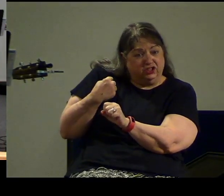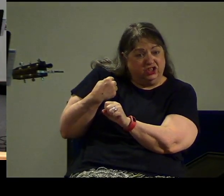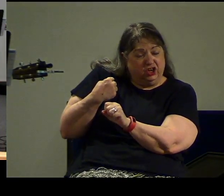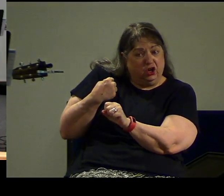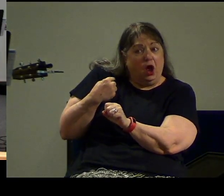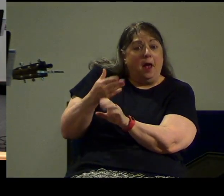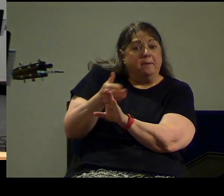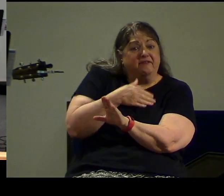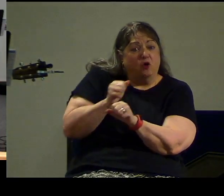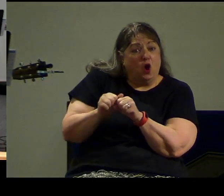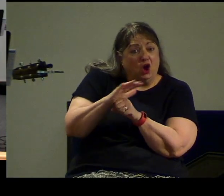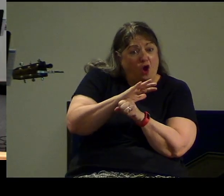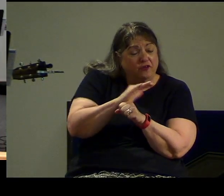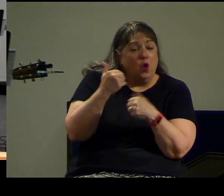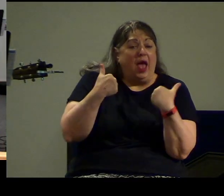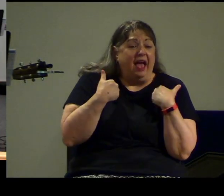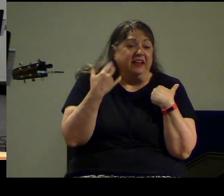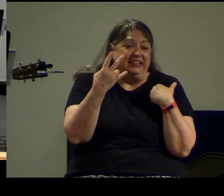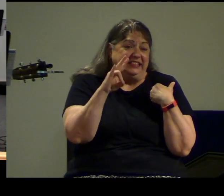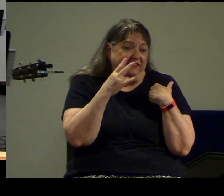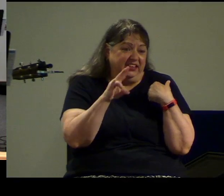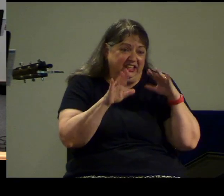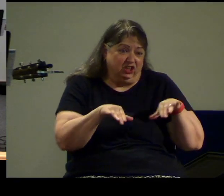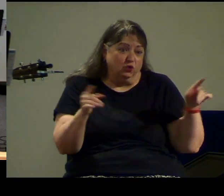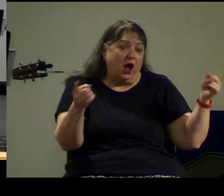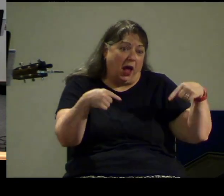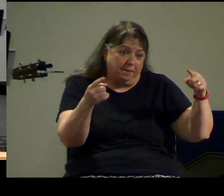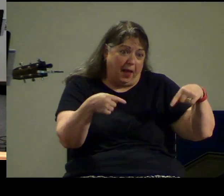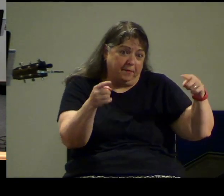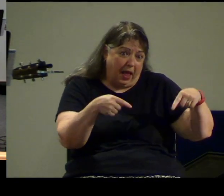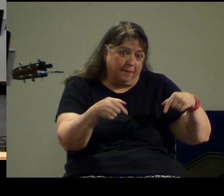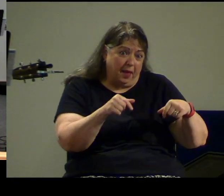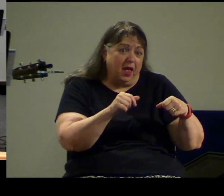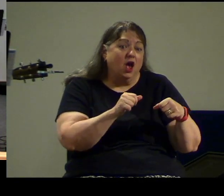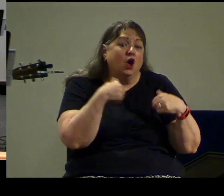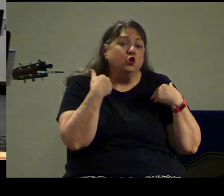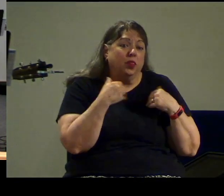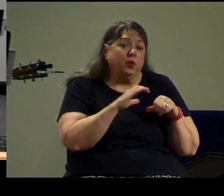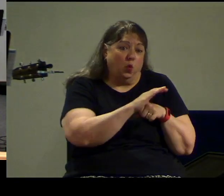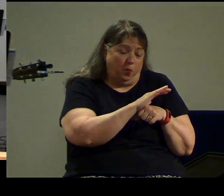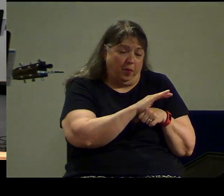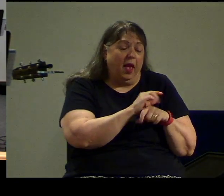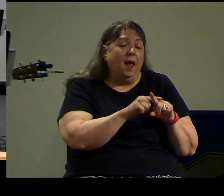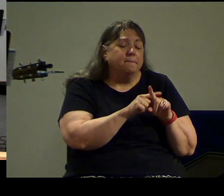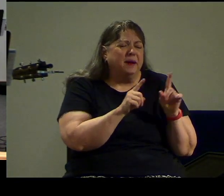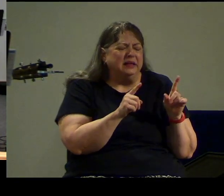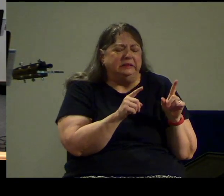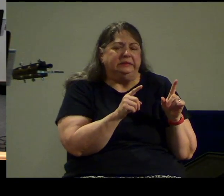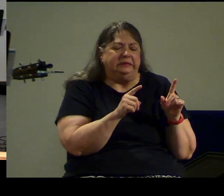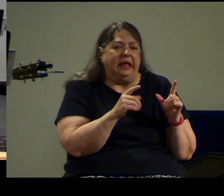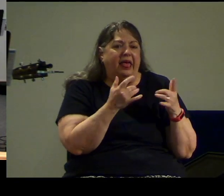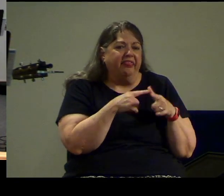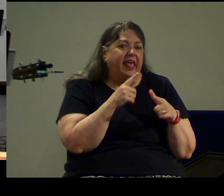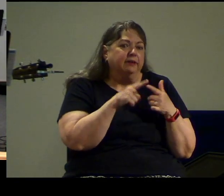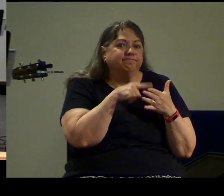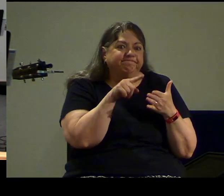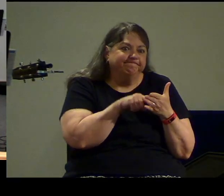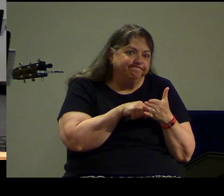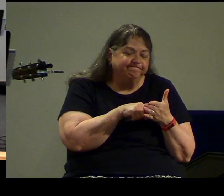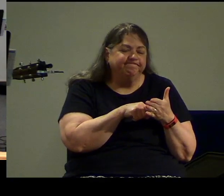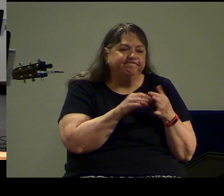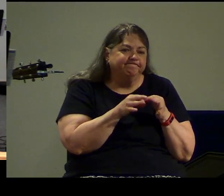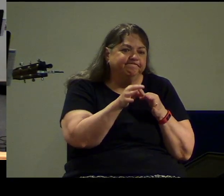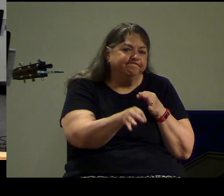then COVID happened, and I know with a lot of churches, they've lost a lot of youth members to other things.